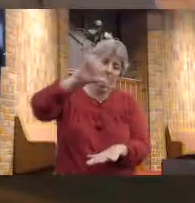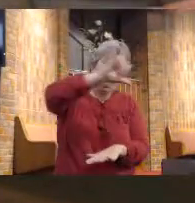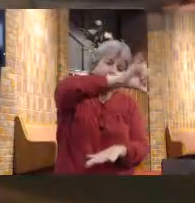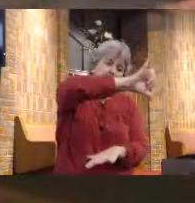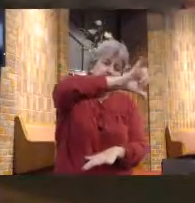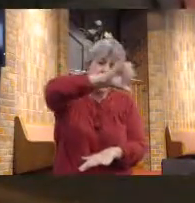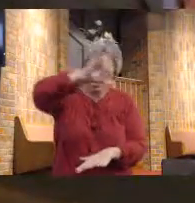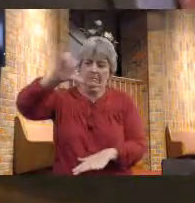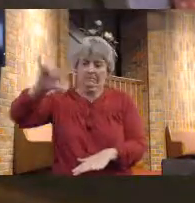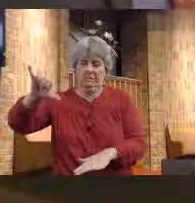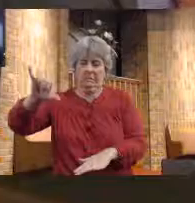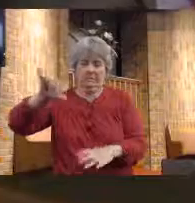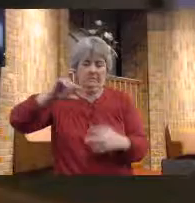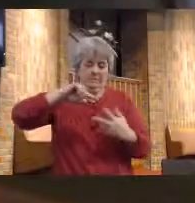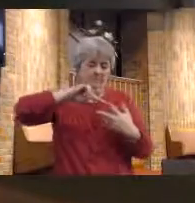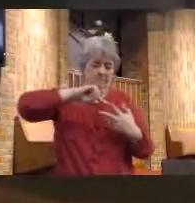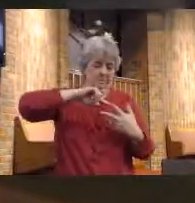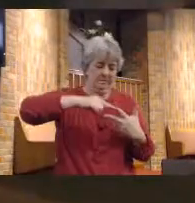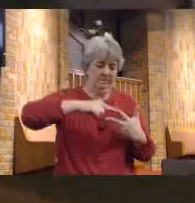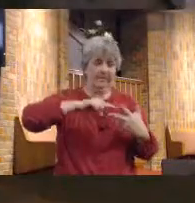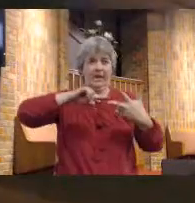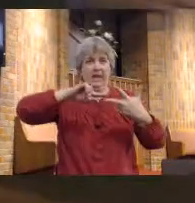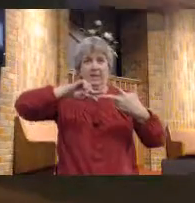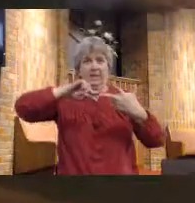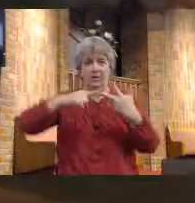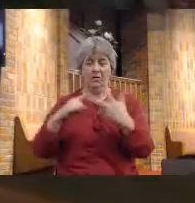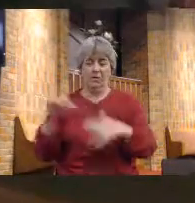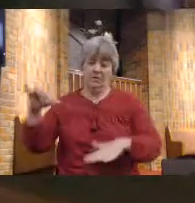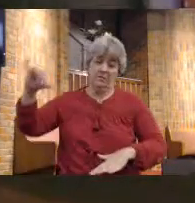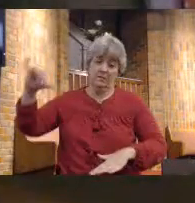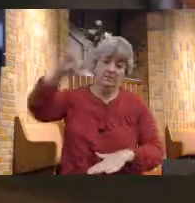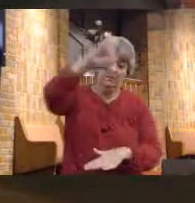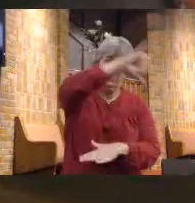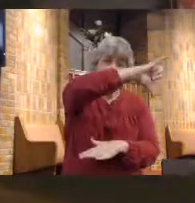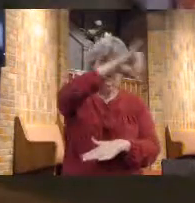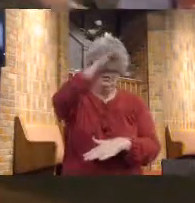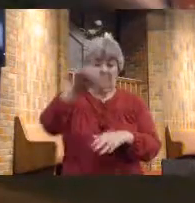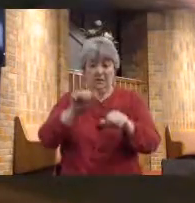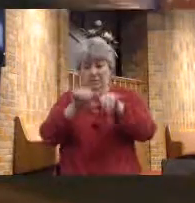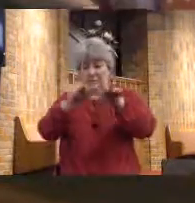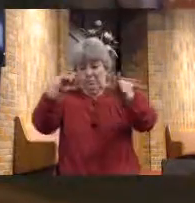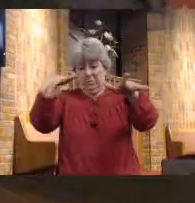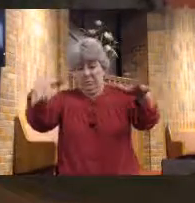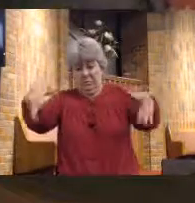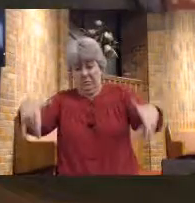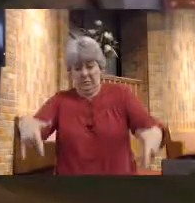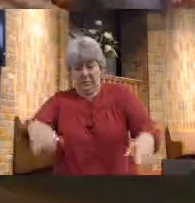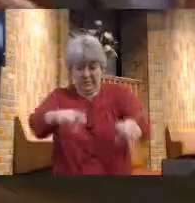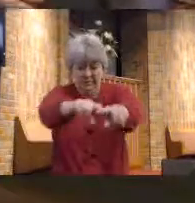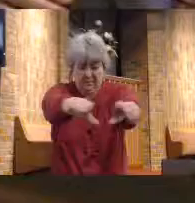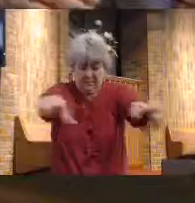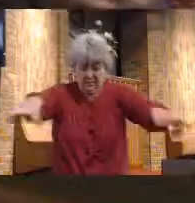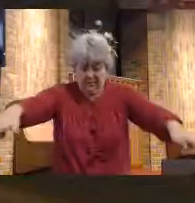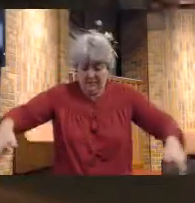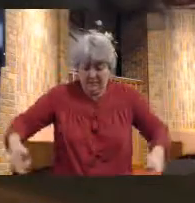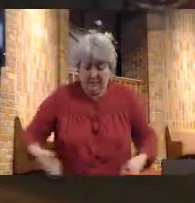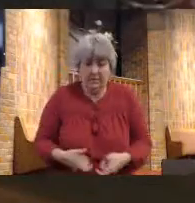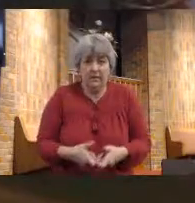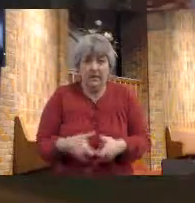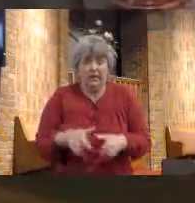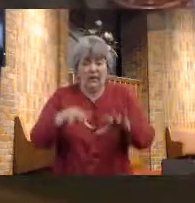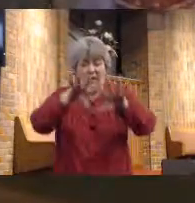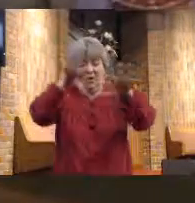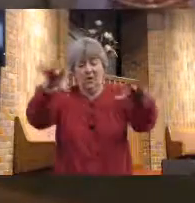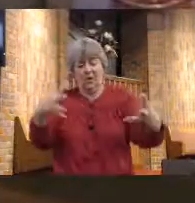third time, they cover it. There's water that's running off the sacrifice. It's just down into the trench that's been dug around it. It's now